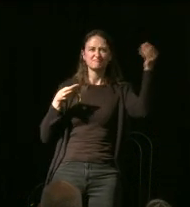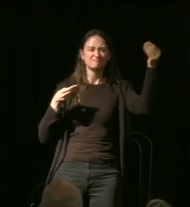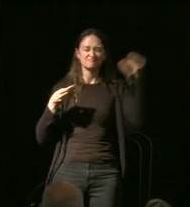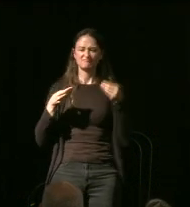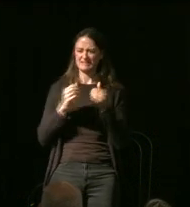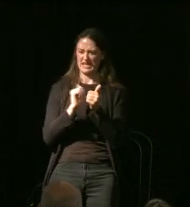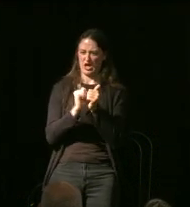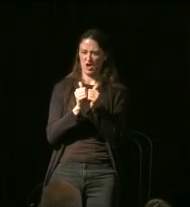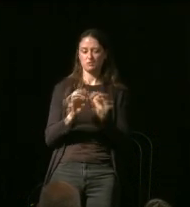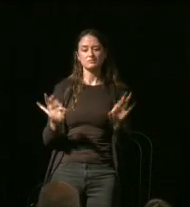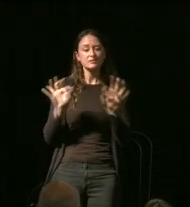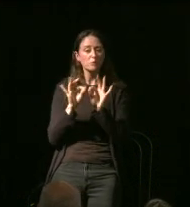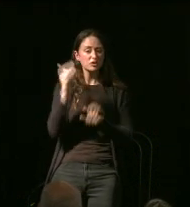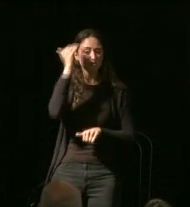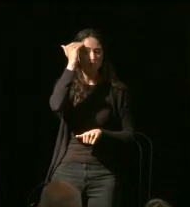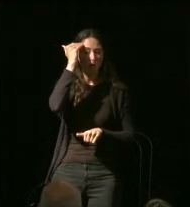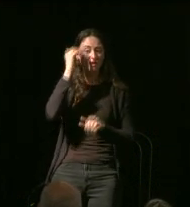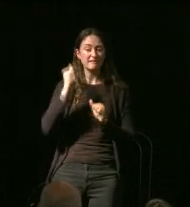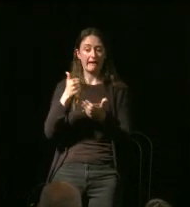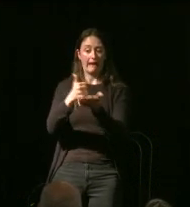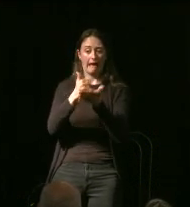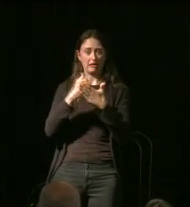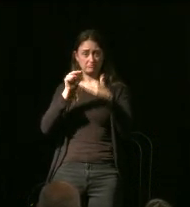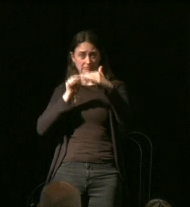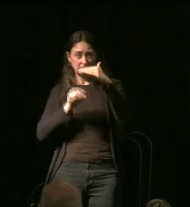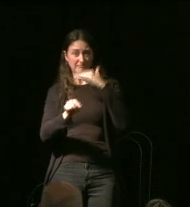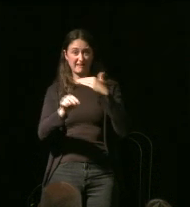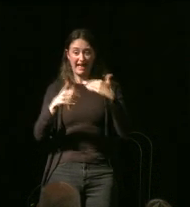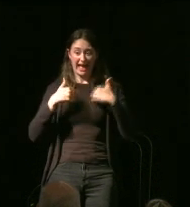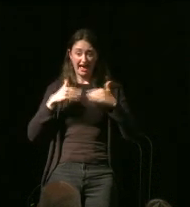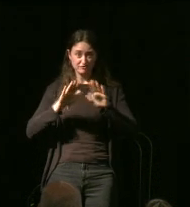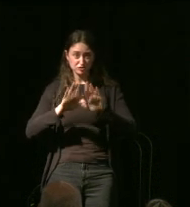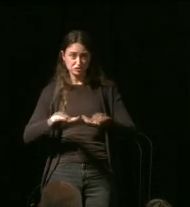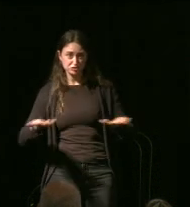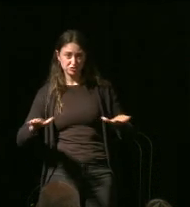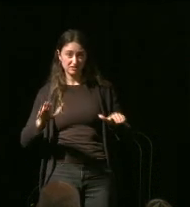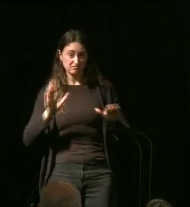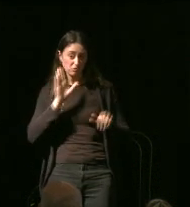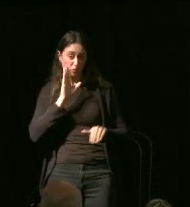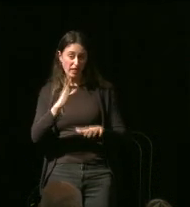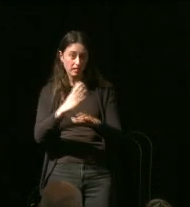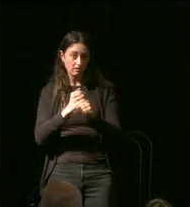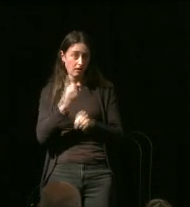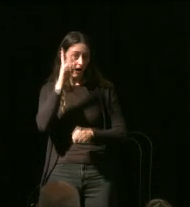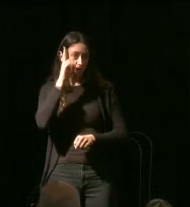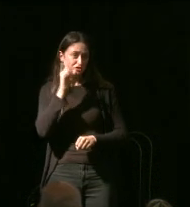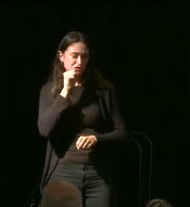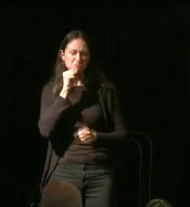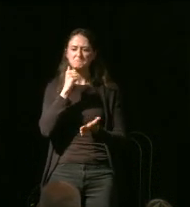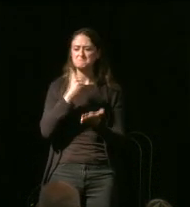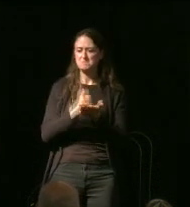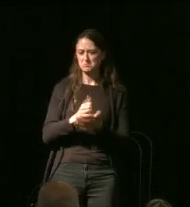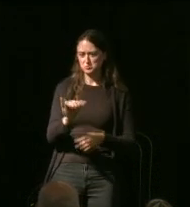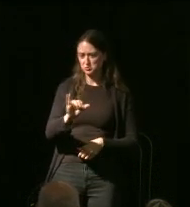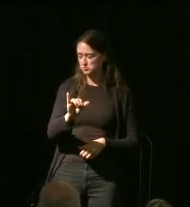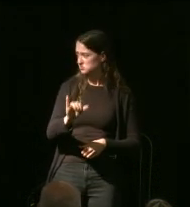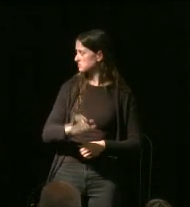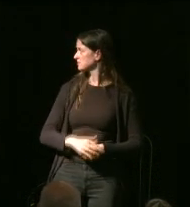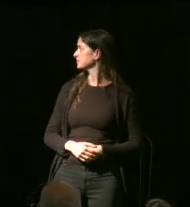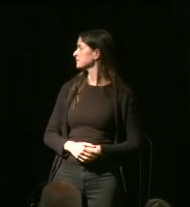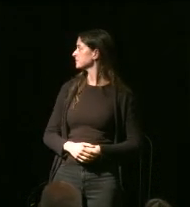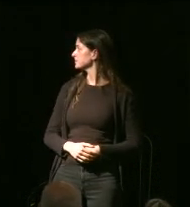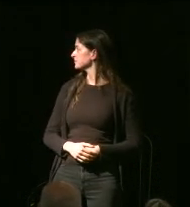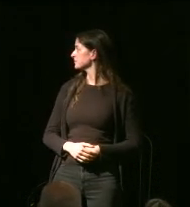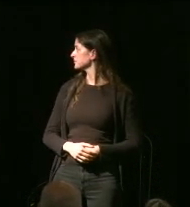family members, could also have Usher syndrome. Also, knowing your genetic type can help you to connect with others who have the same